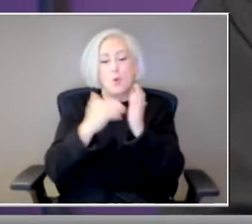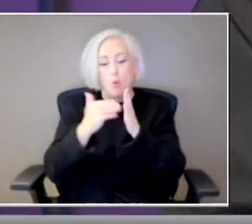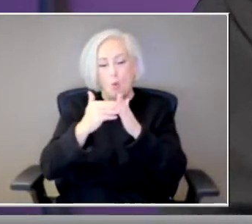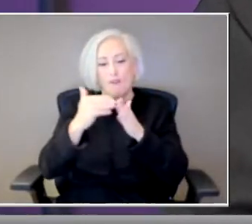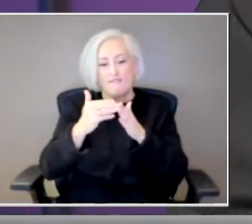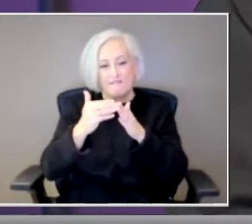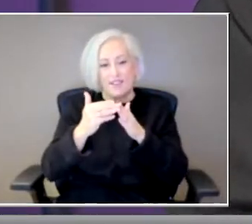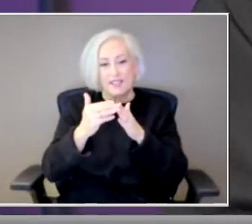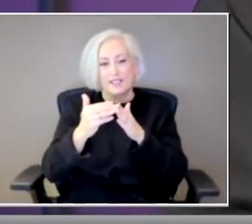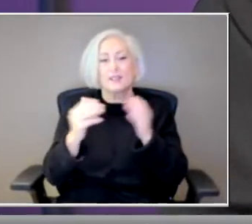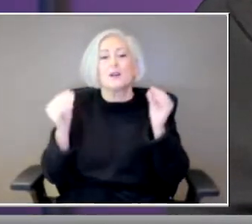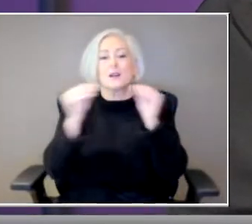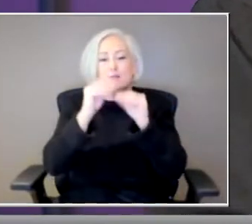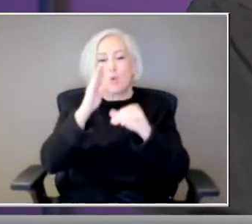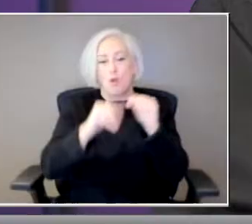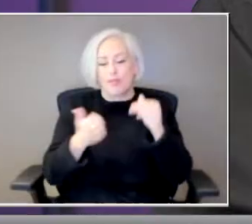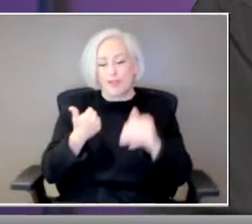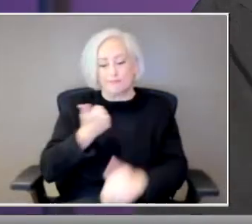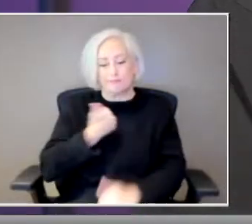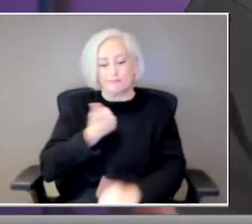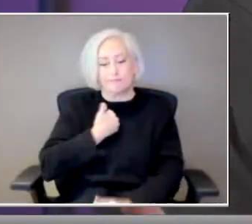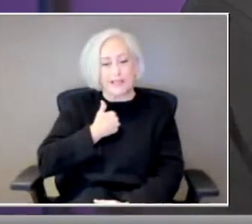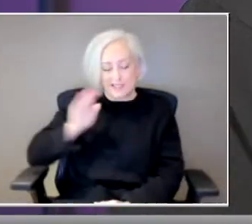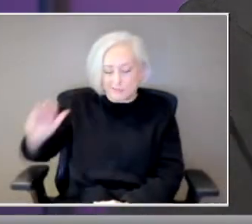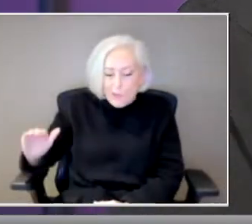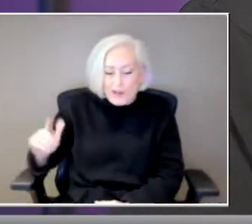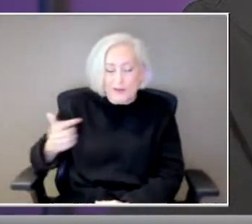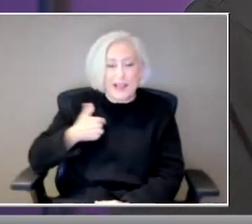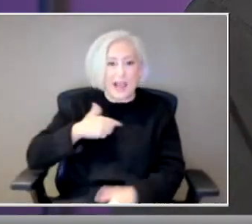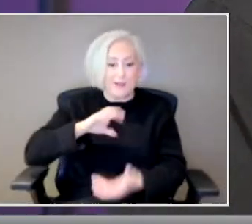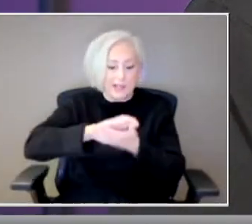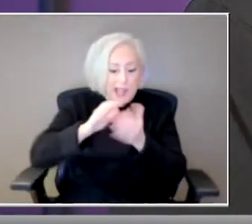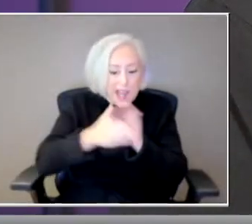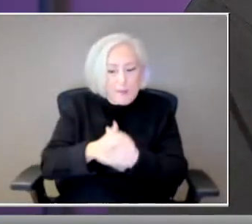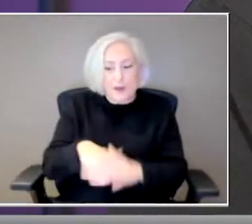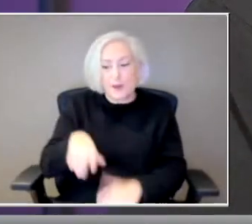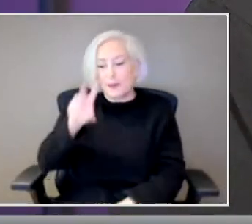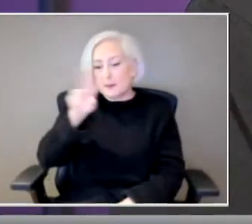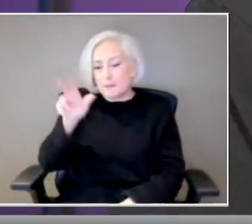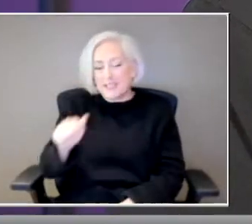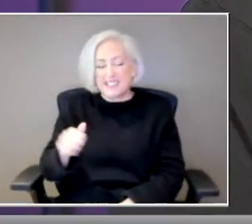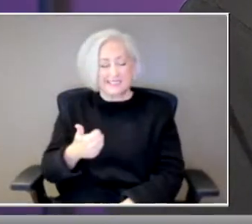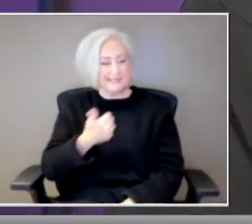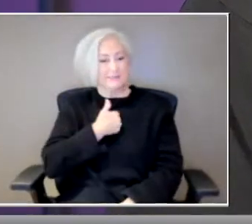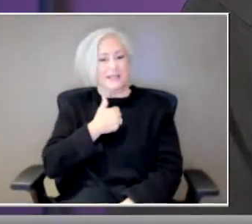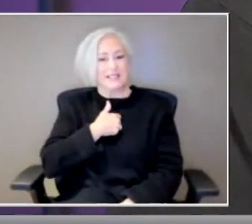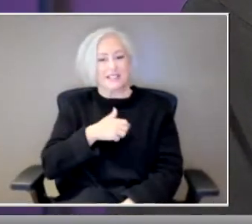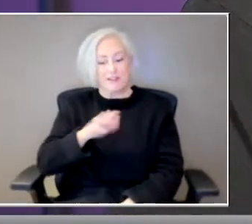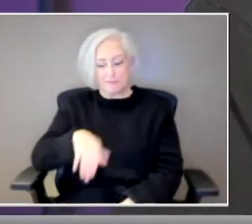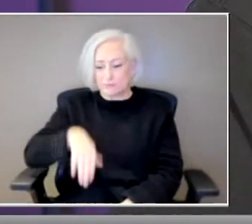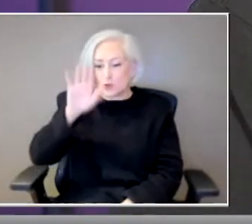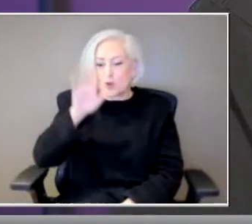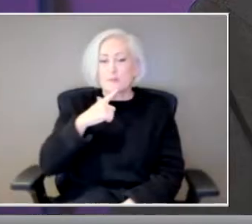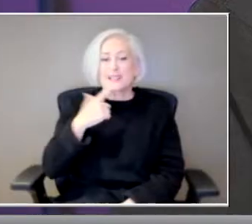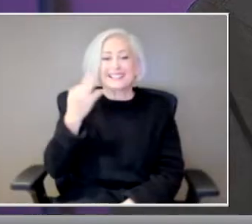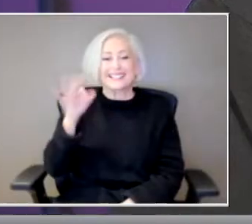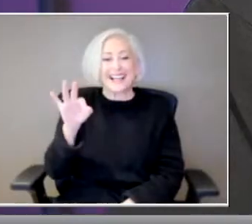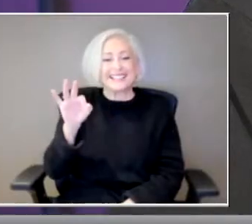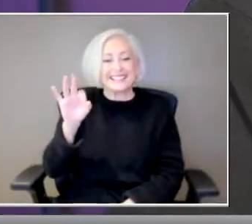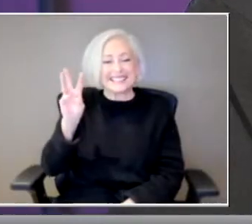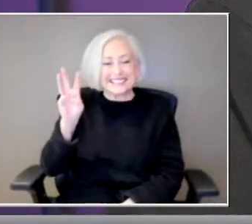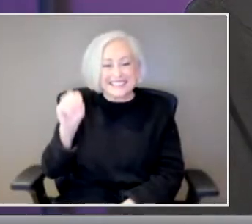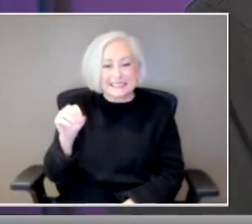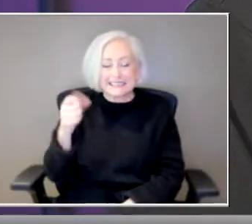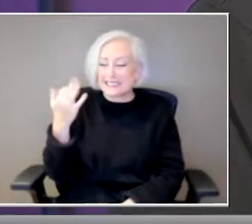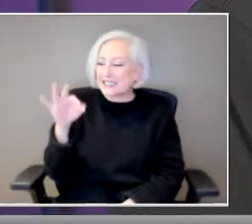when I was a kid. I mean, when I was a kid, I had hamburgers, pizzas. I mean, I grew up in the 60s and the 70s, you know. So that's the way people ate back then, you know,